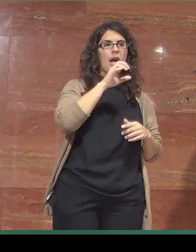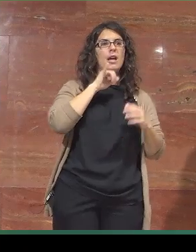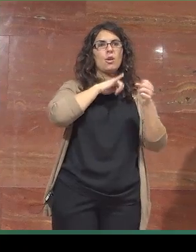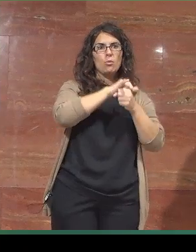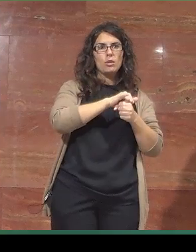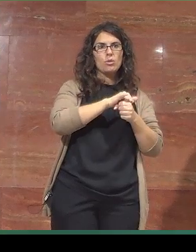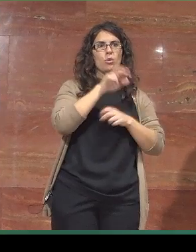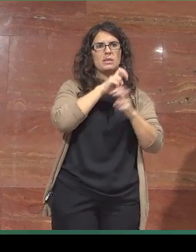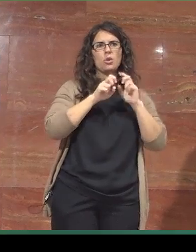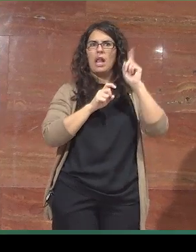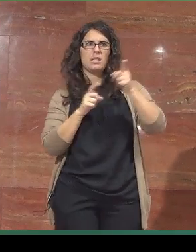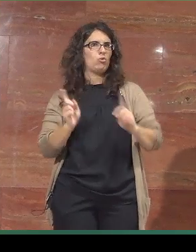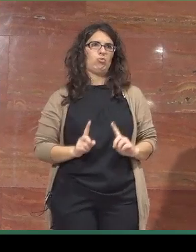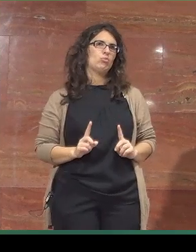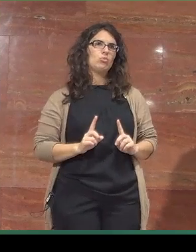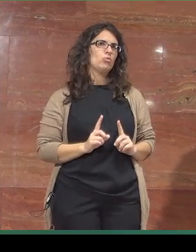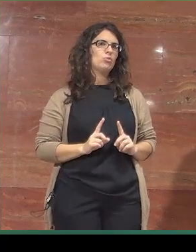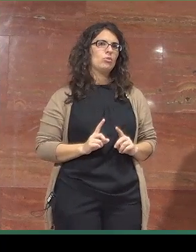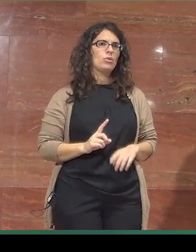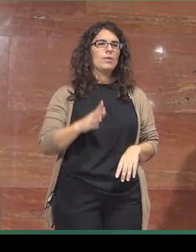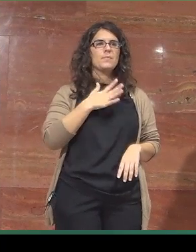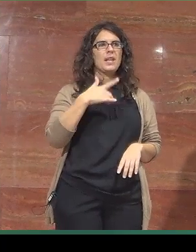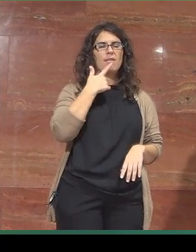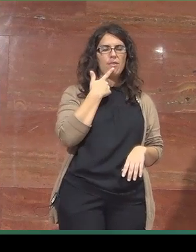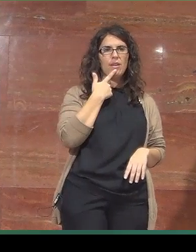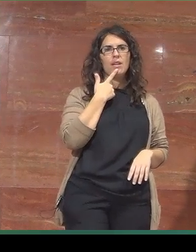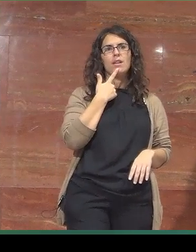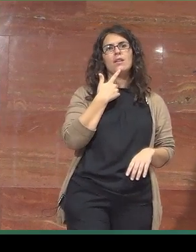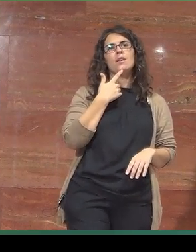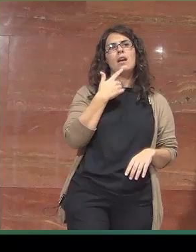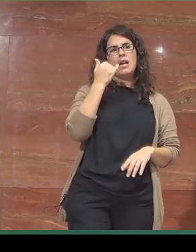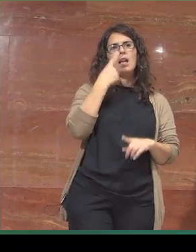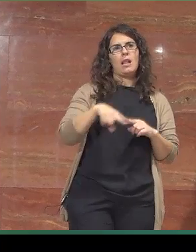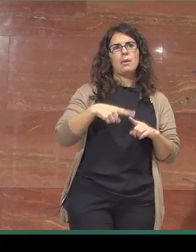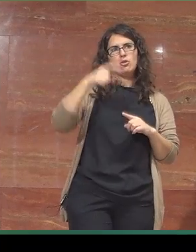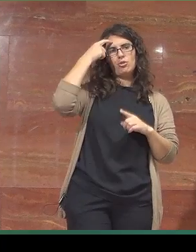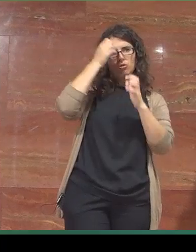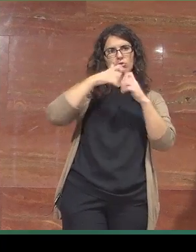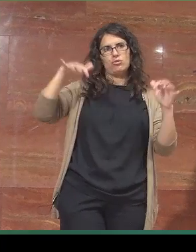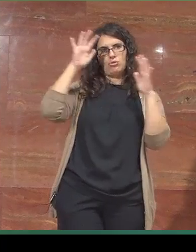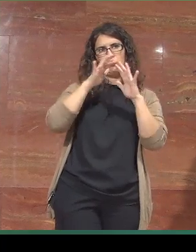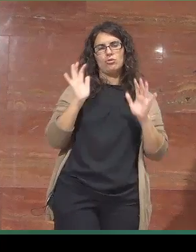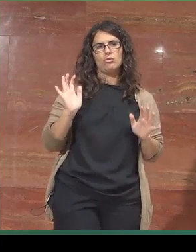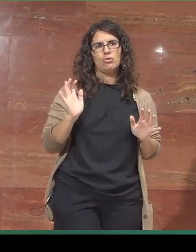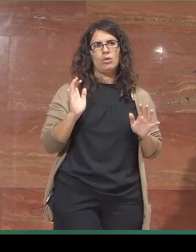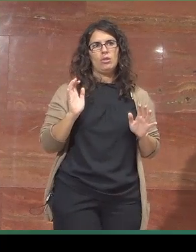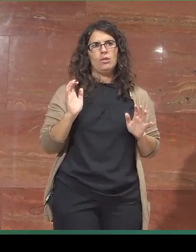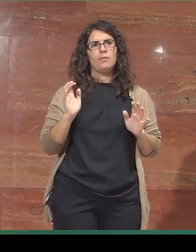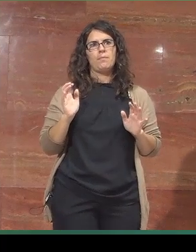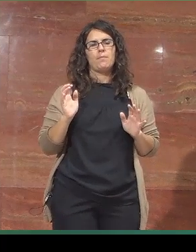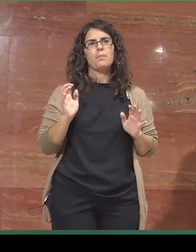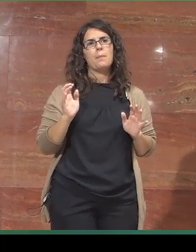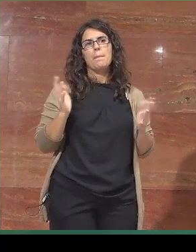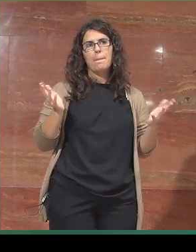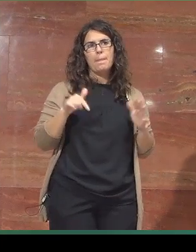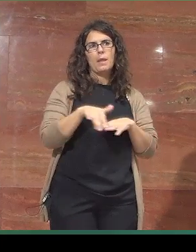to say we will or we don't will. That's the base of the sign system at all. Huh? The second one is we